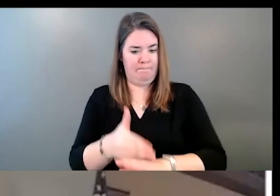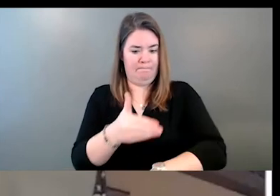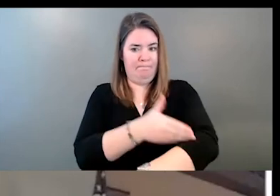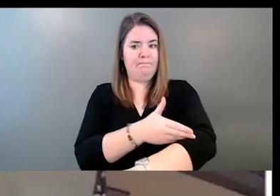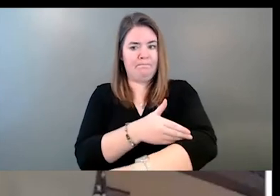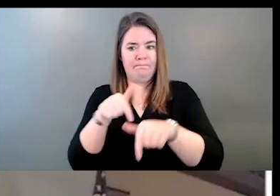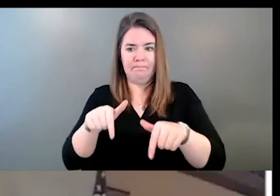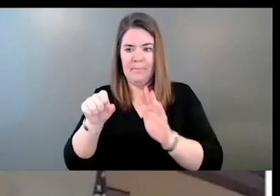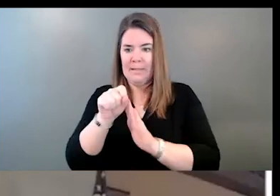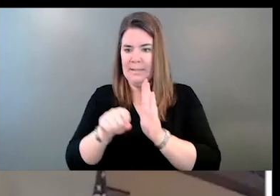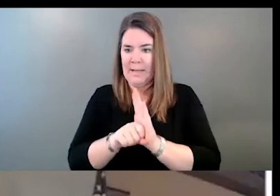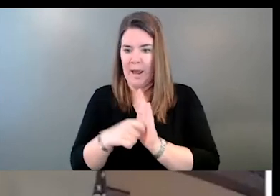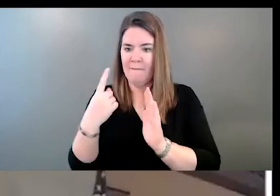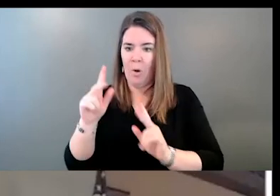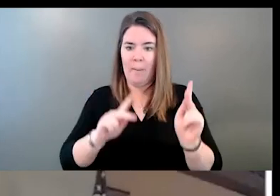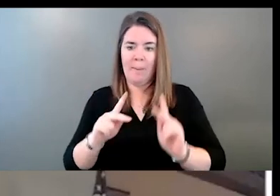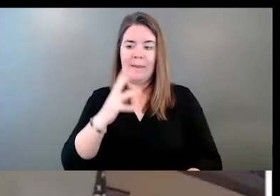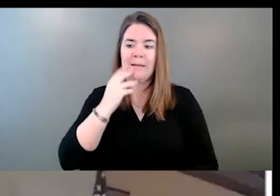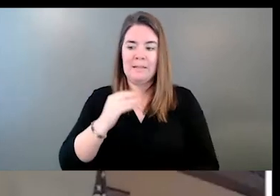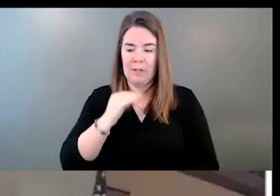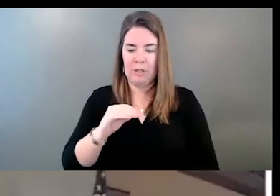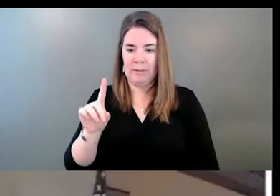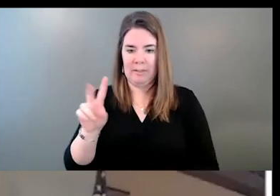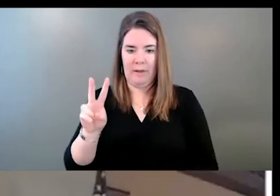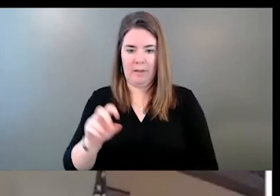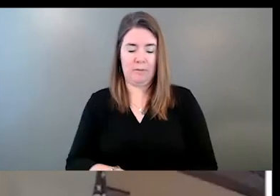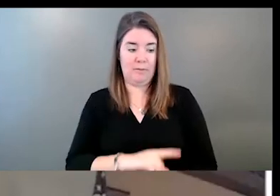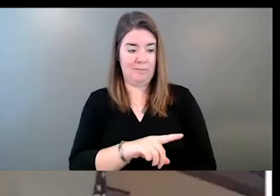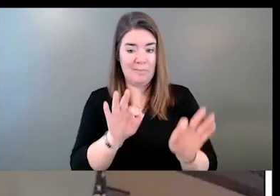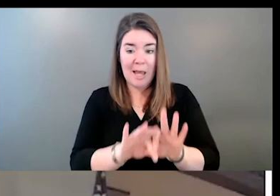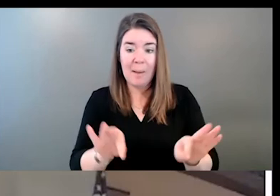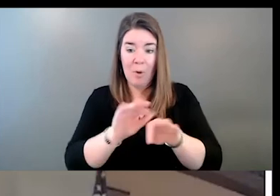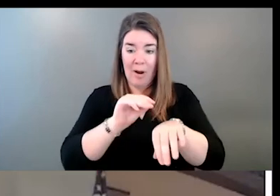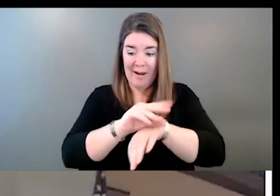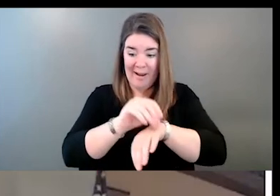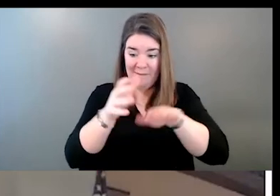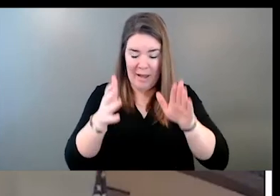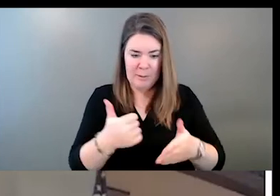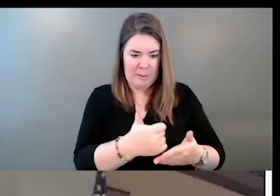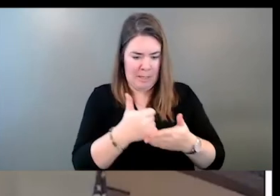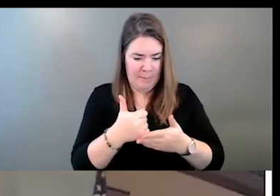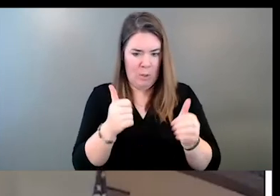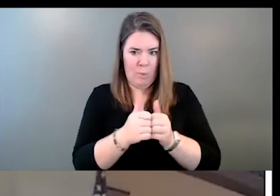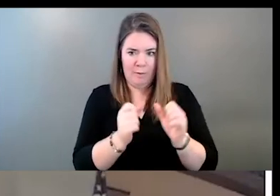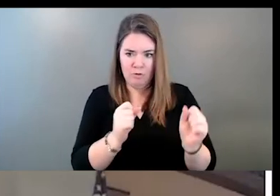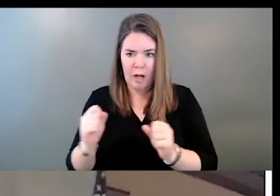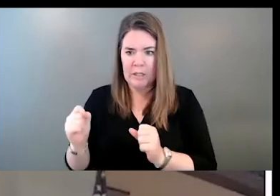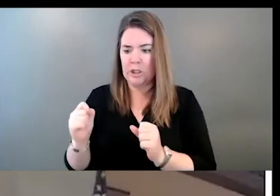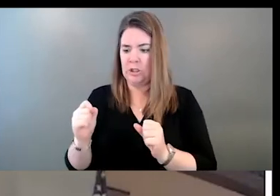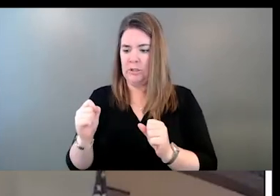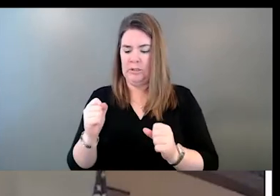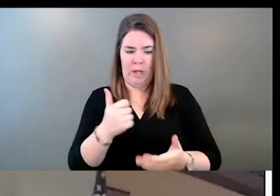violence. She's been an important advisor to ODVN this year, helping us with strategy and